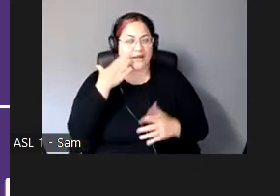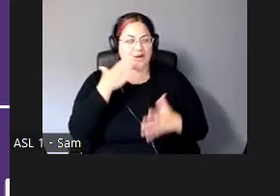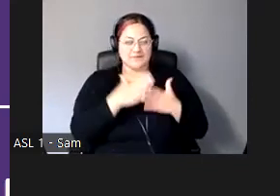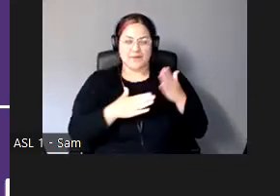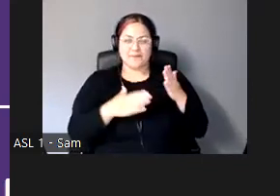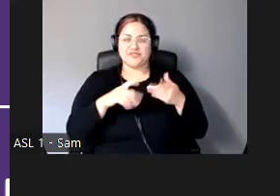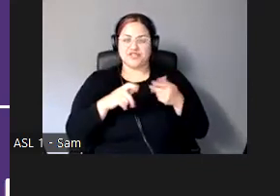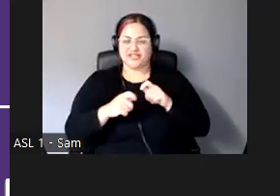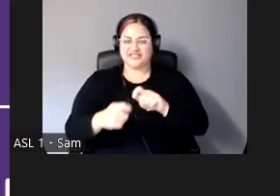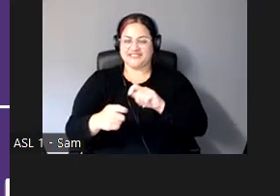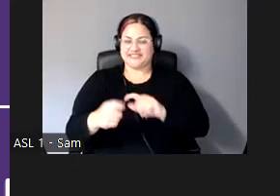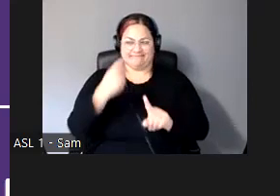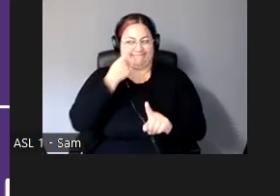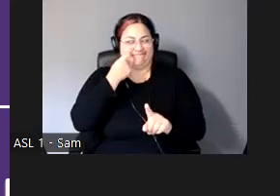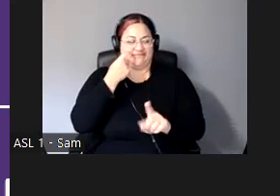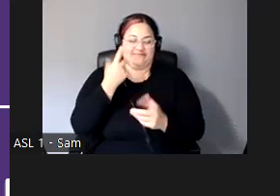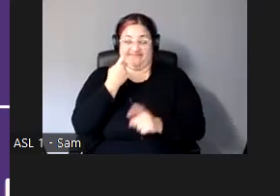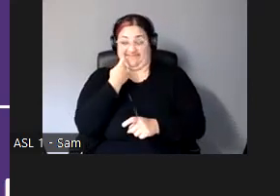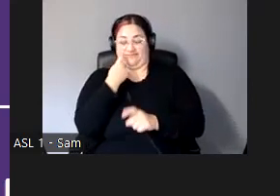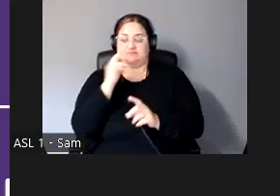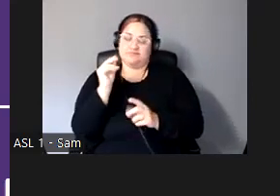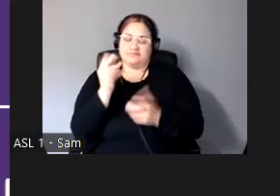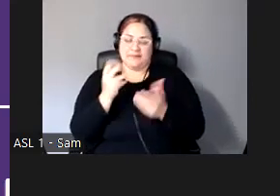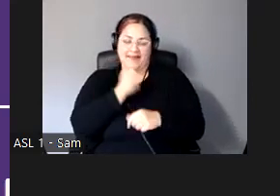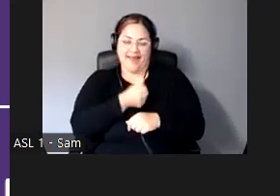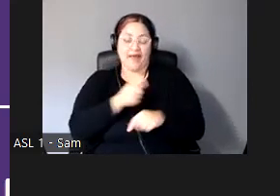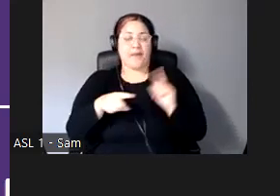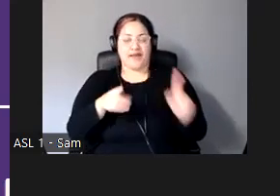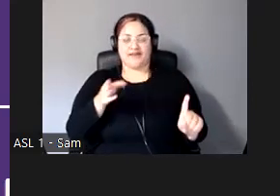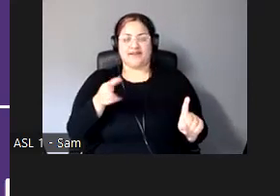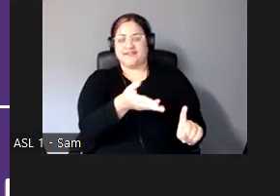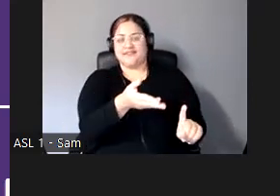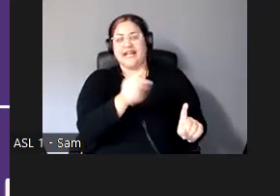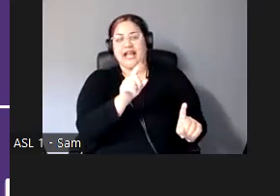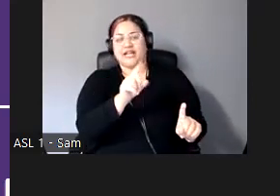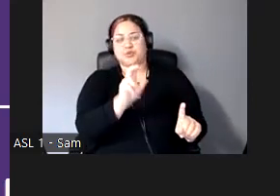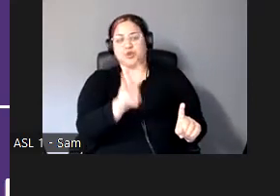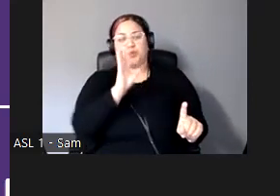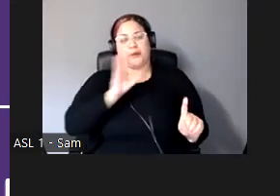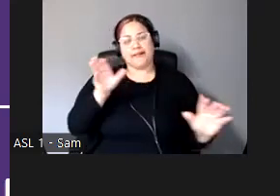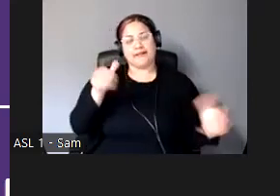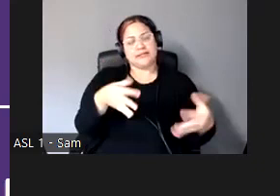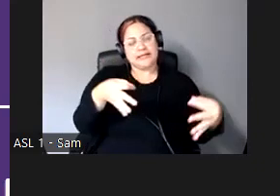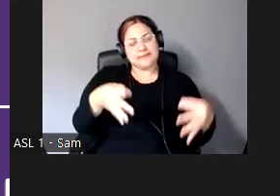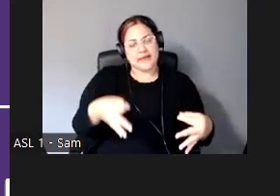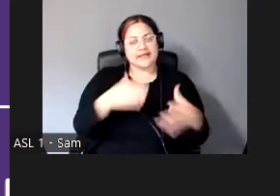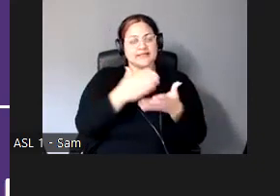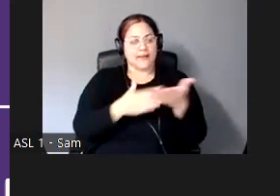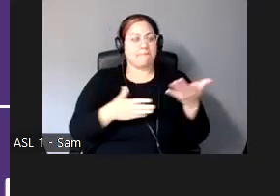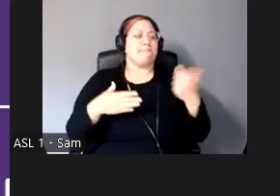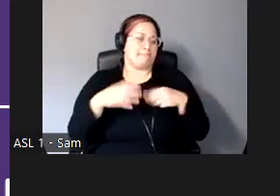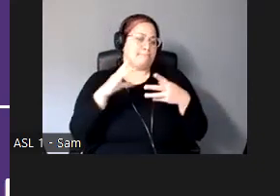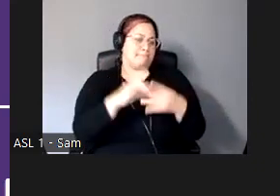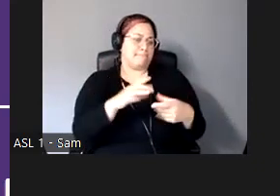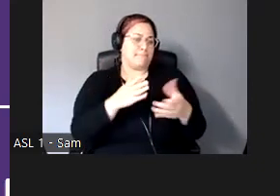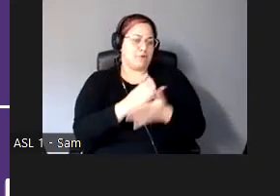anymore, but there was changes in the laws, which our speaker will talk to. So Andrew Feldstein, who is a founder, as I mentioned,